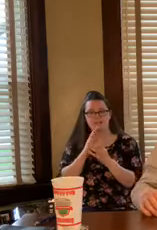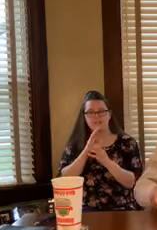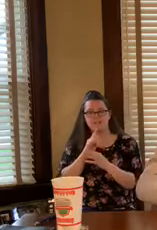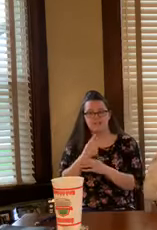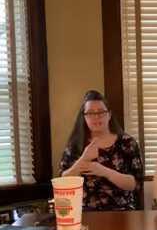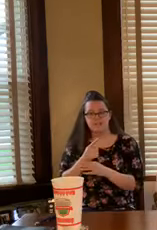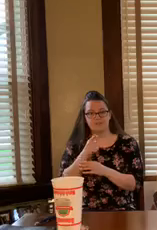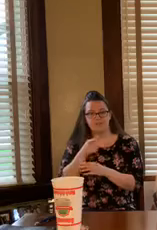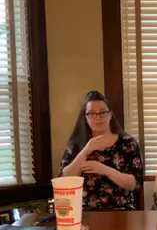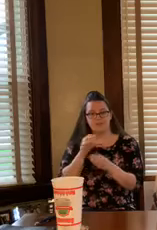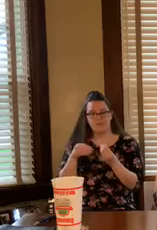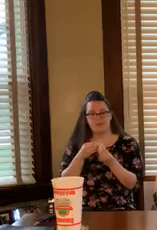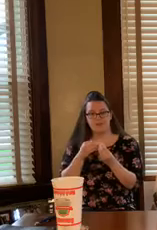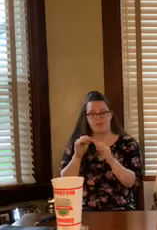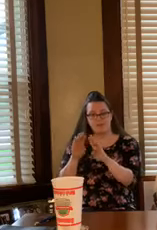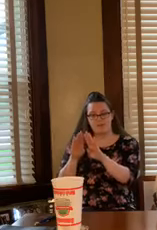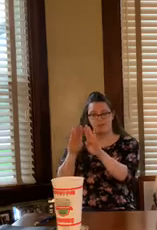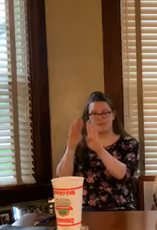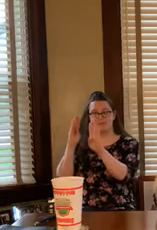door.